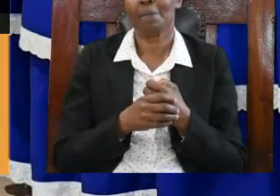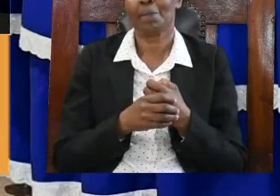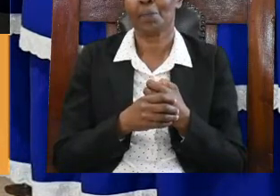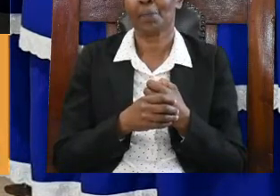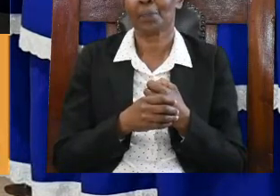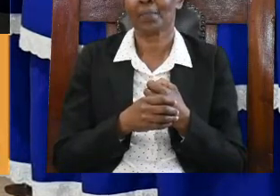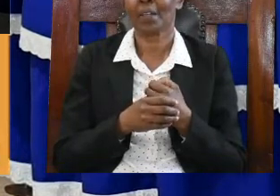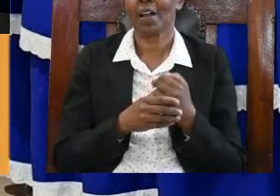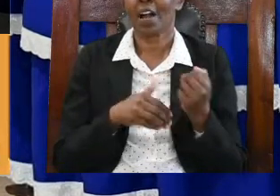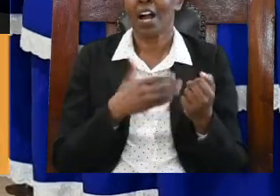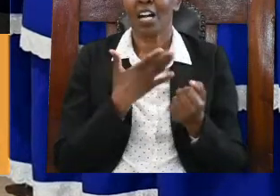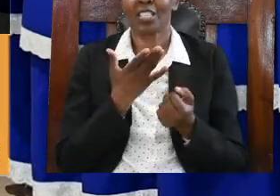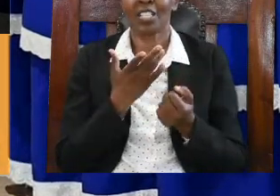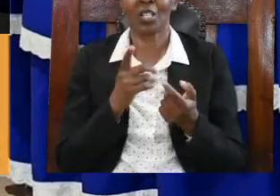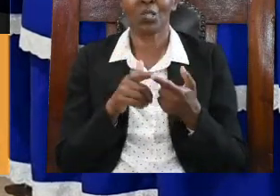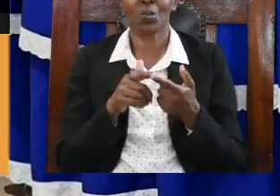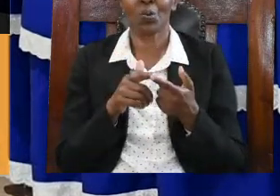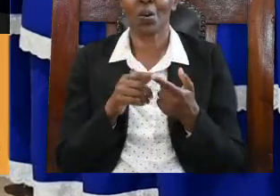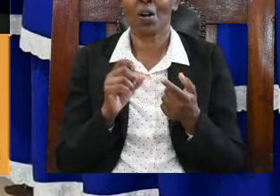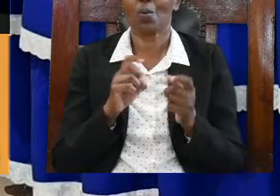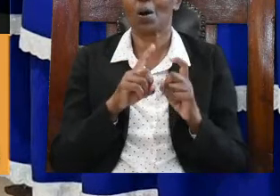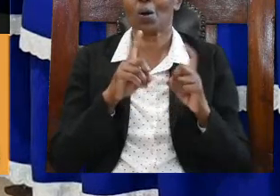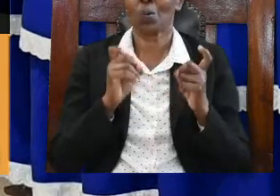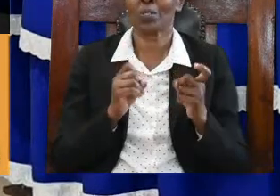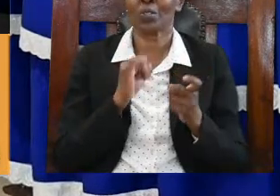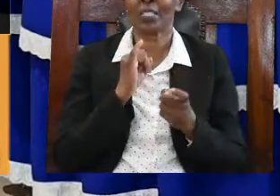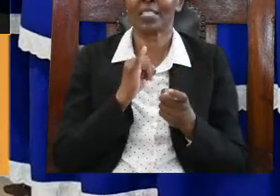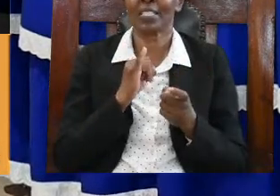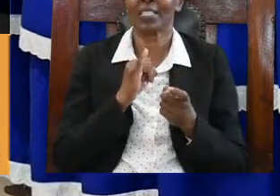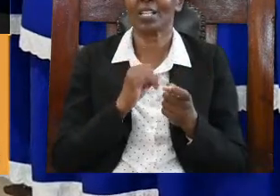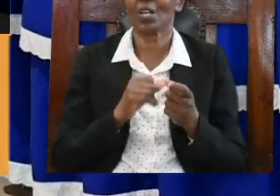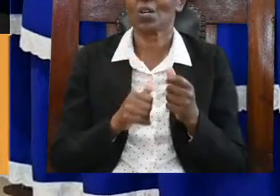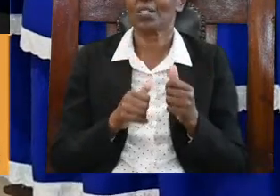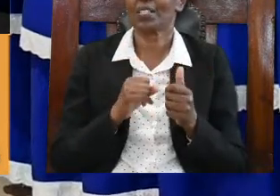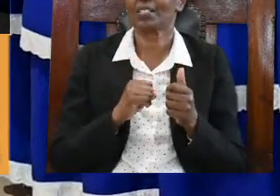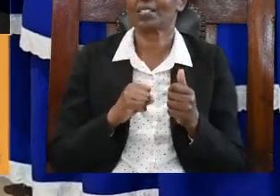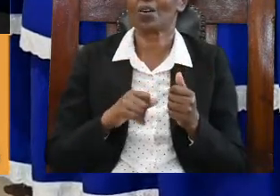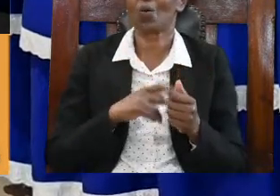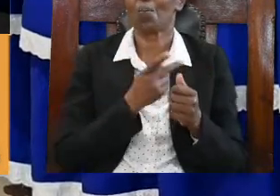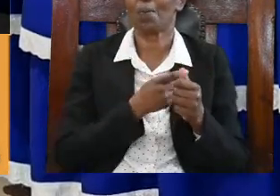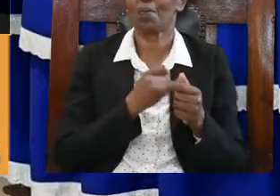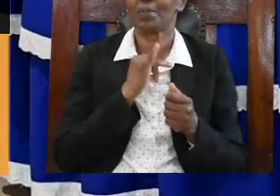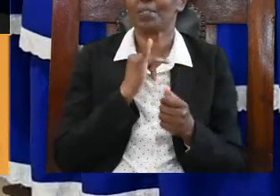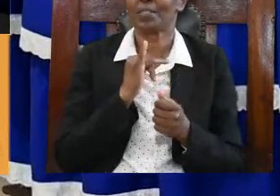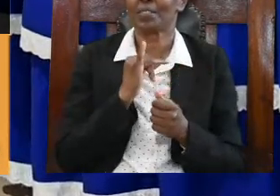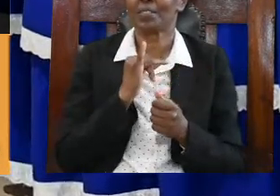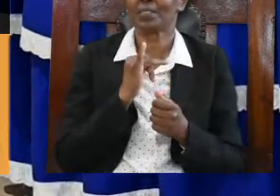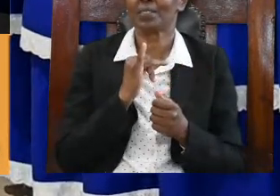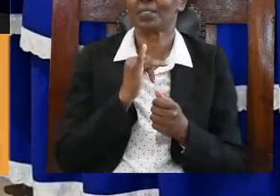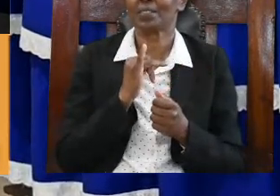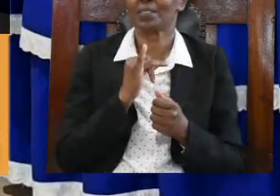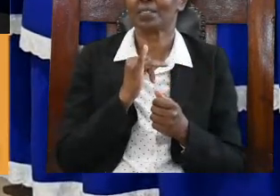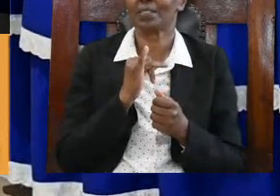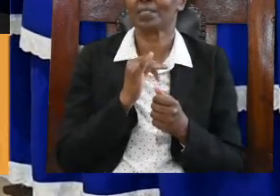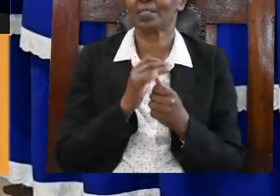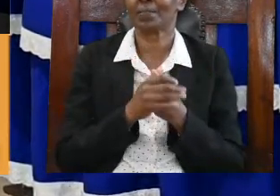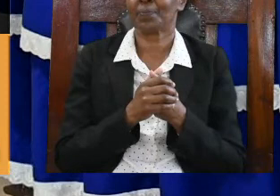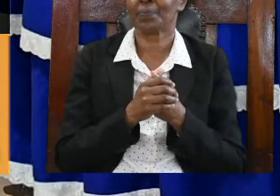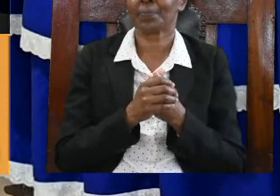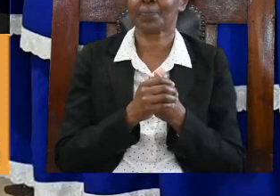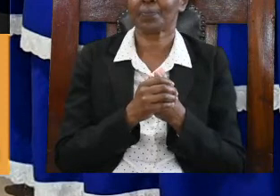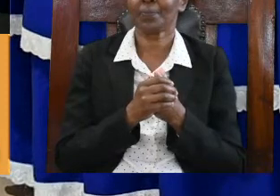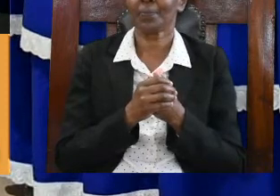So the answer to the same question is that the source of our weakness may sometimes be Satan, and is at